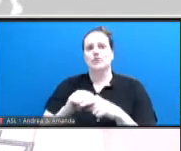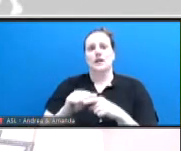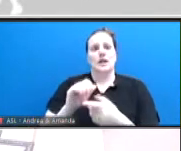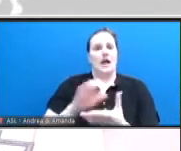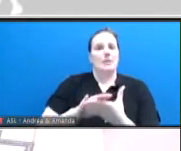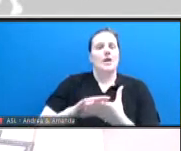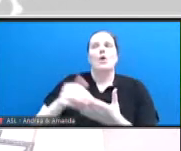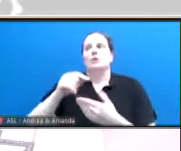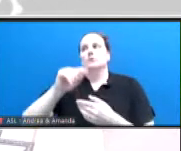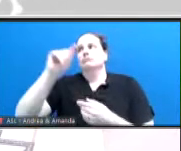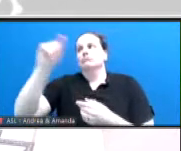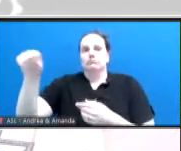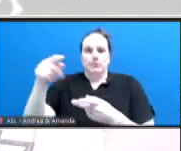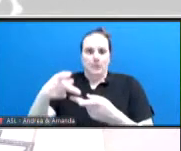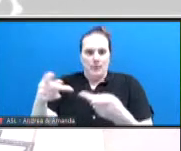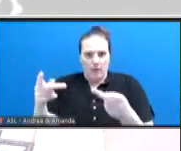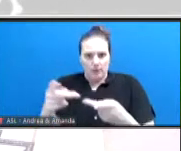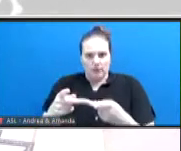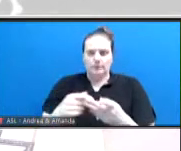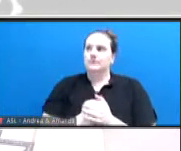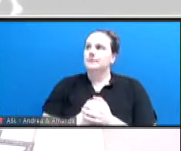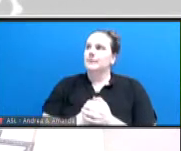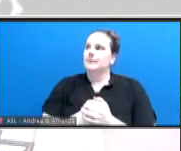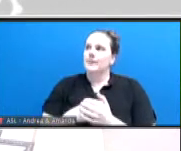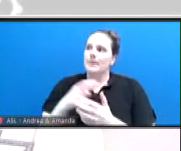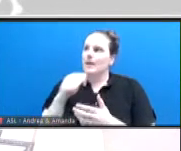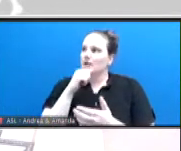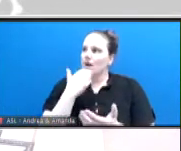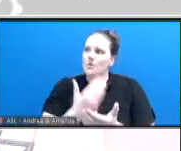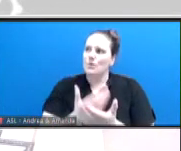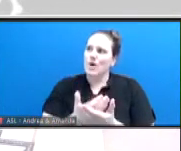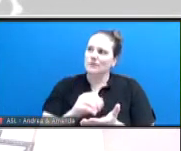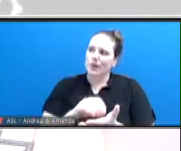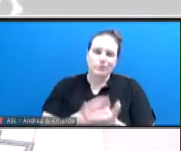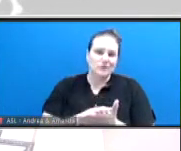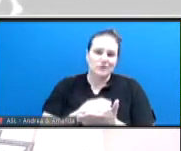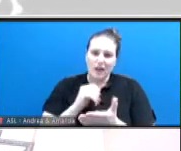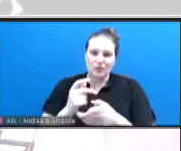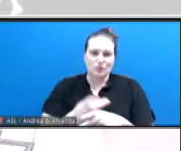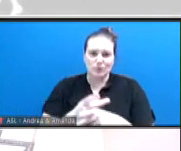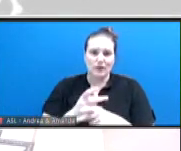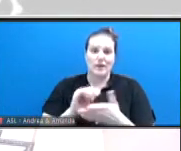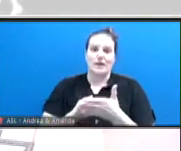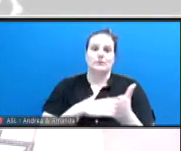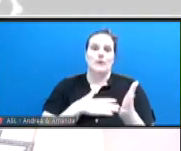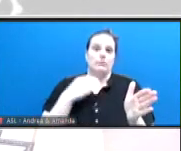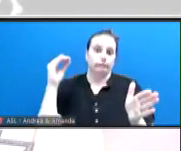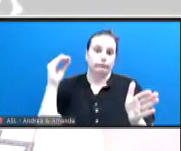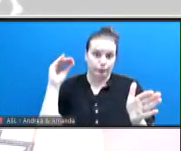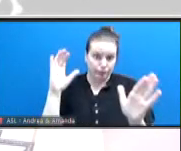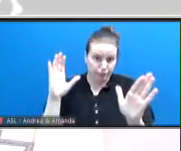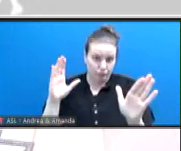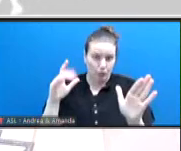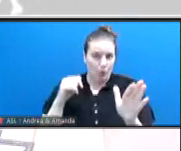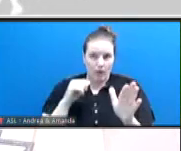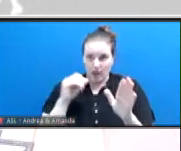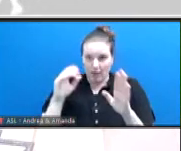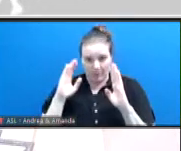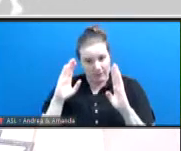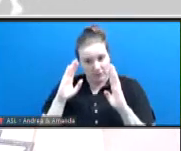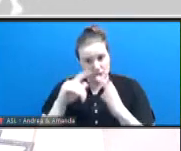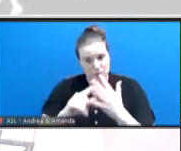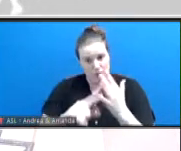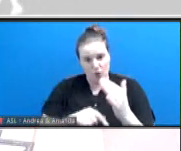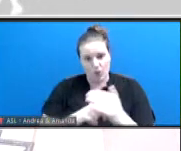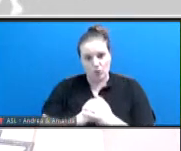else. And those are not as well documented or supervised. That's my opinion. And we did not pay attention to those